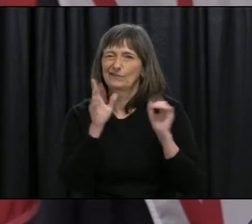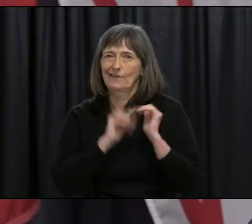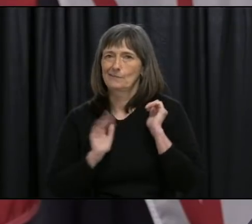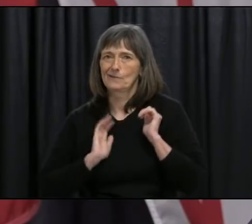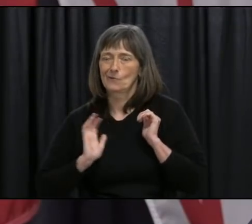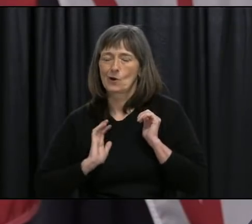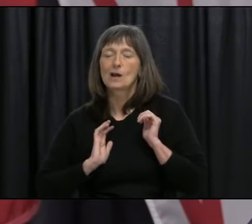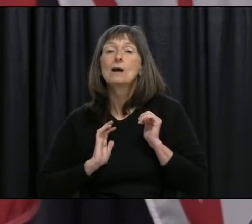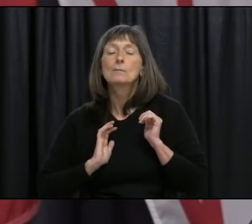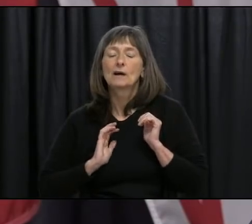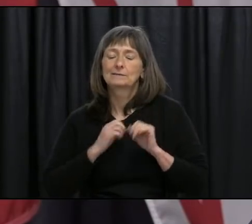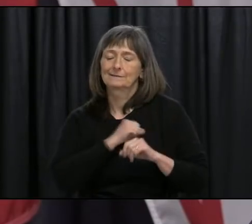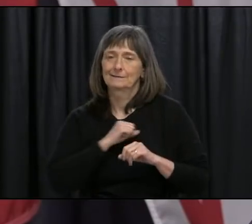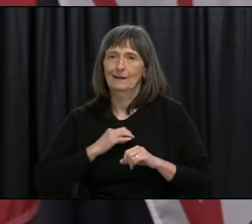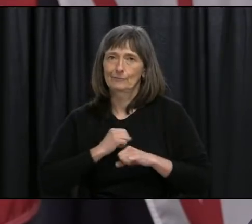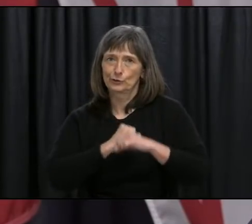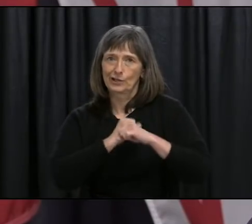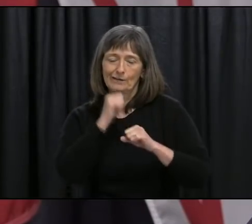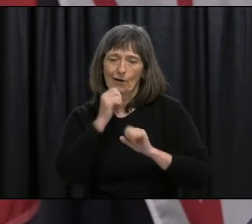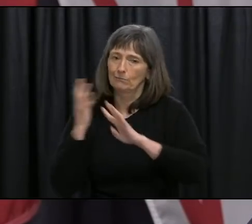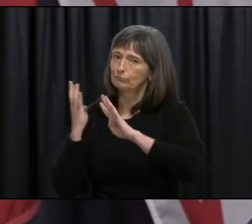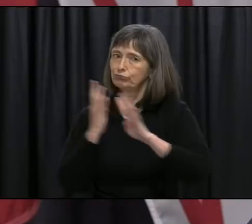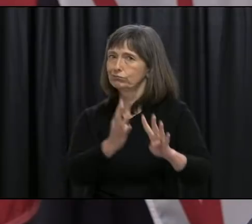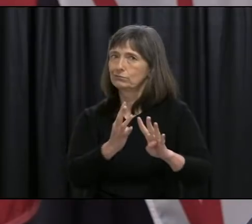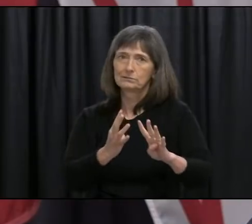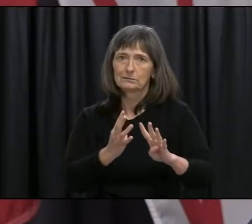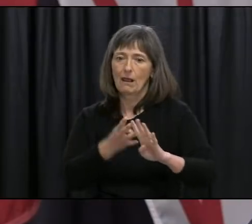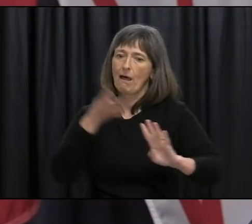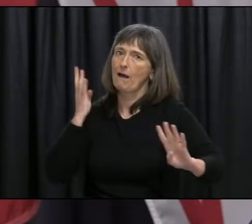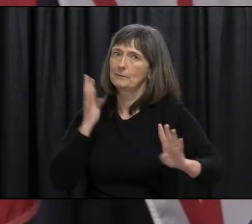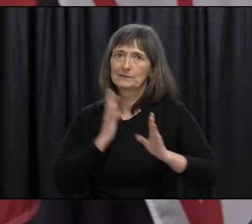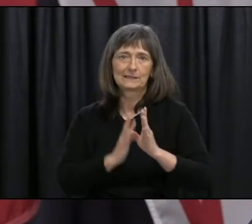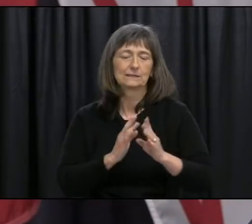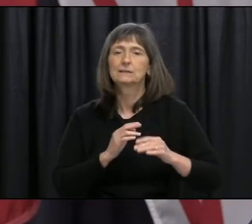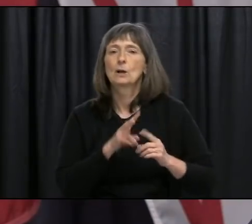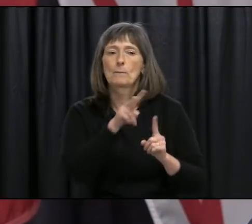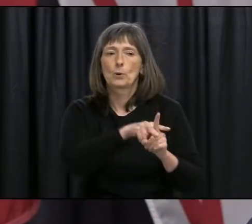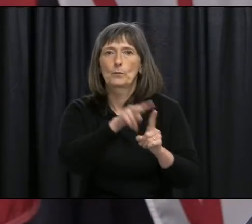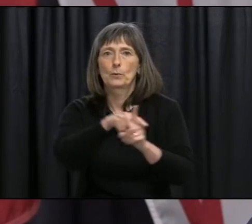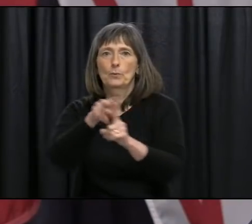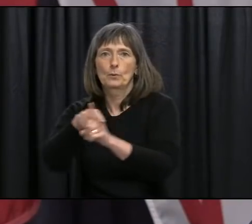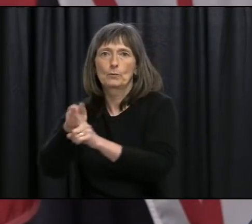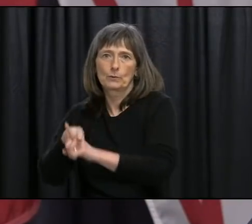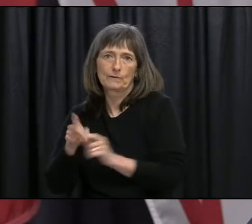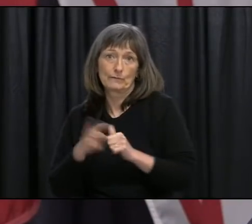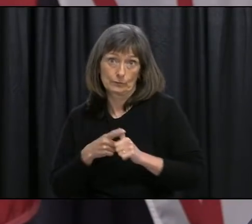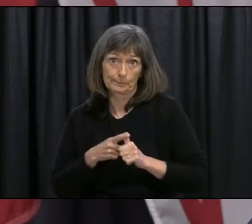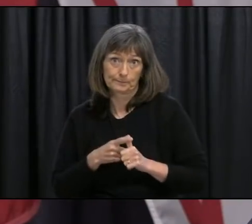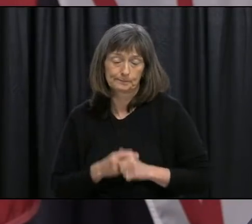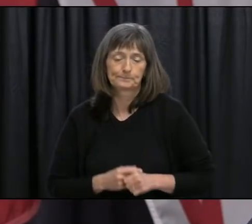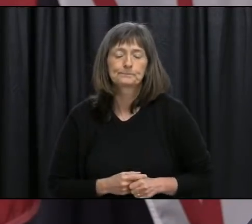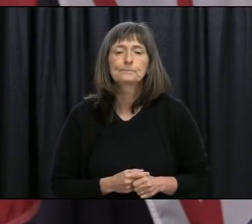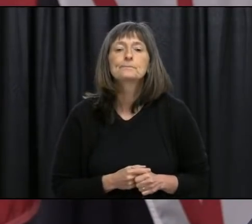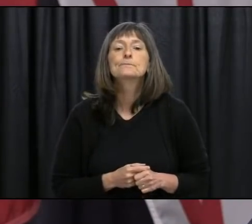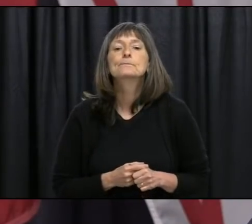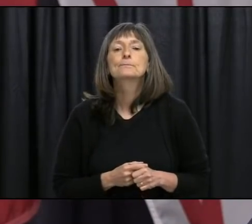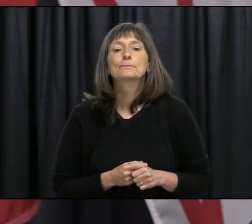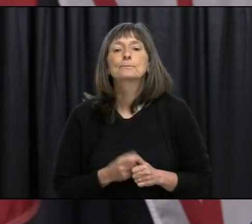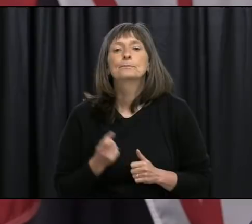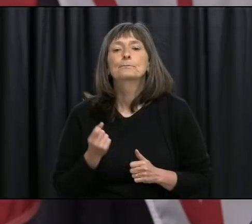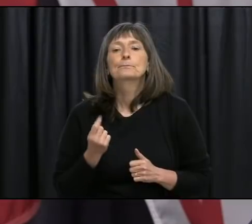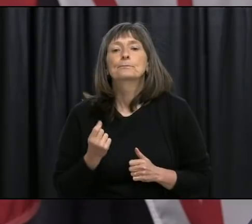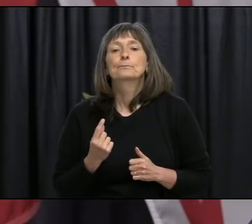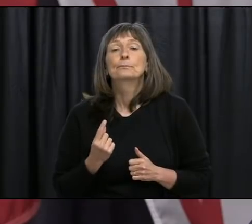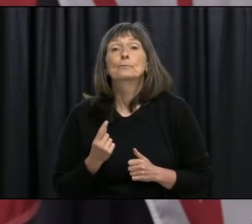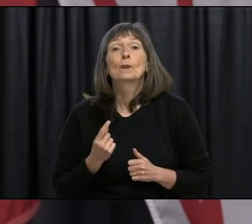it's done to protect our staff, done to protect those that rely on those services. Now, we've given priority for individuals that have